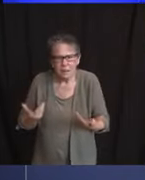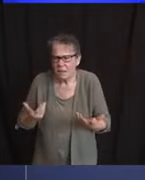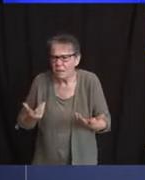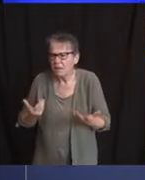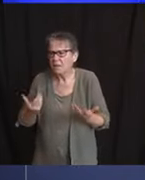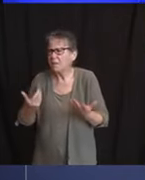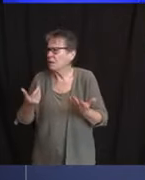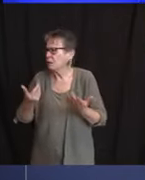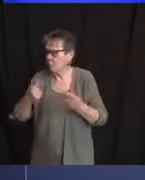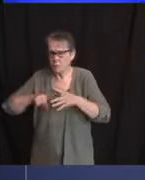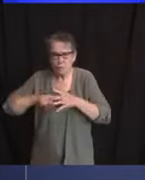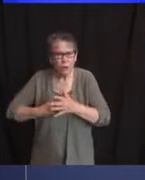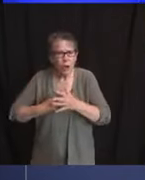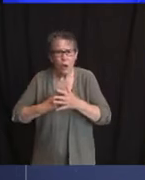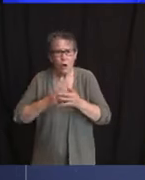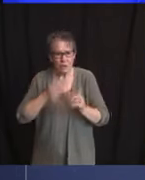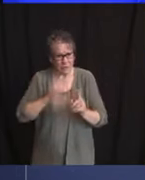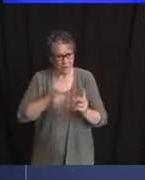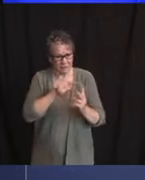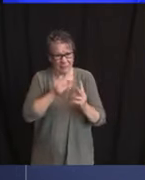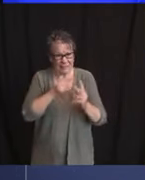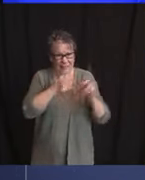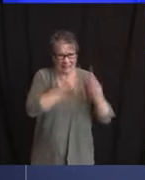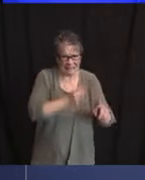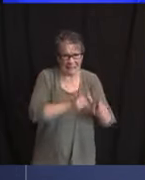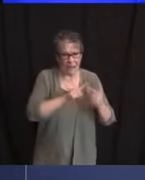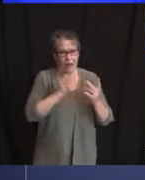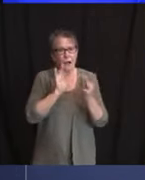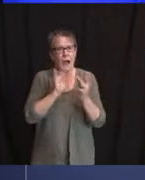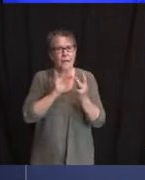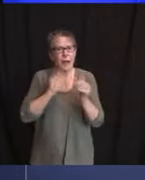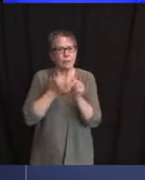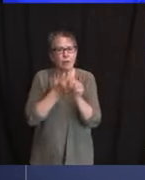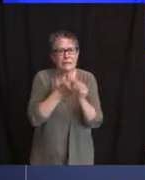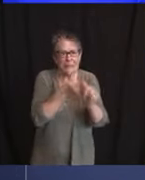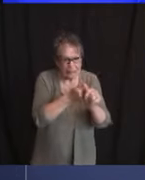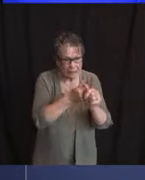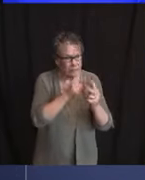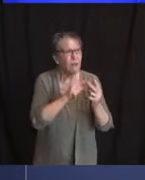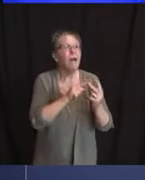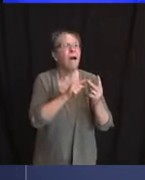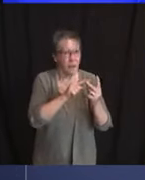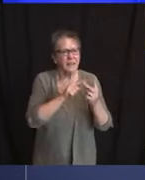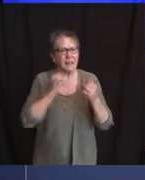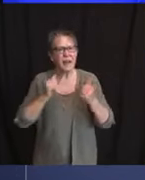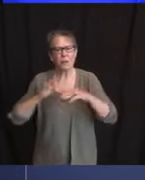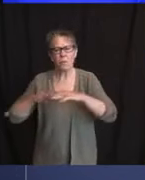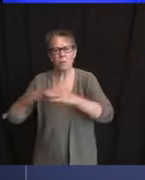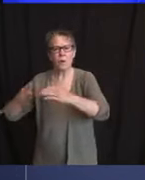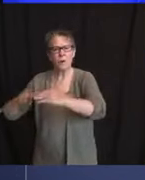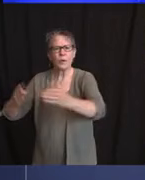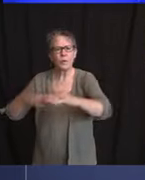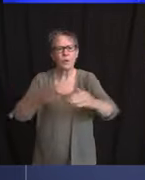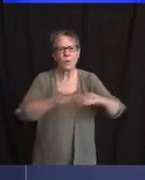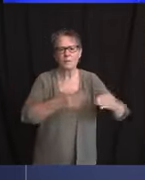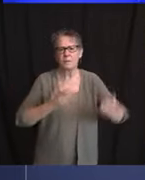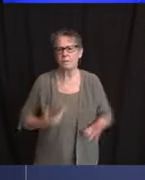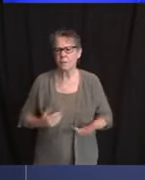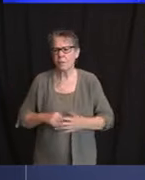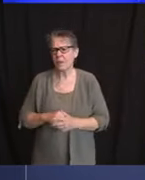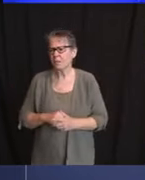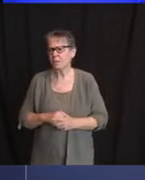the reality is that folks won't have the consumer confidence, which is the essence of our economy. They will not